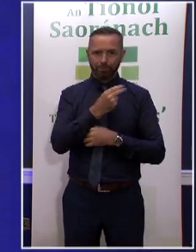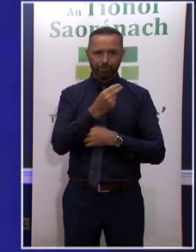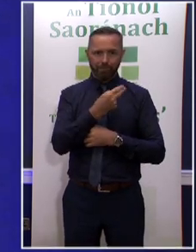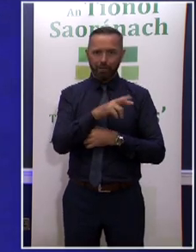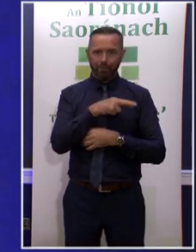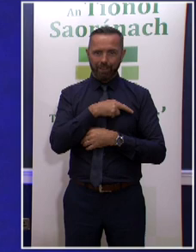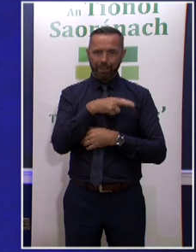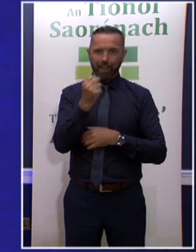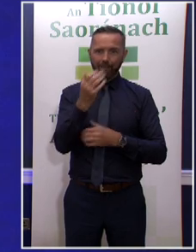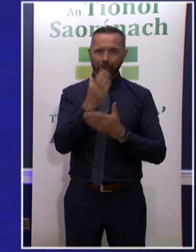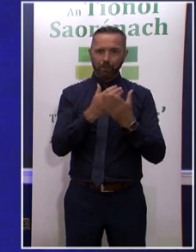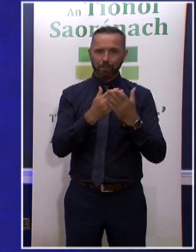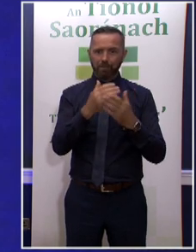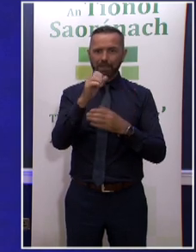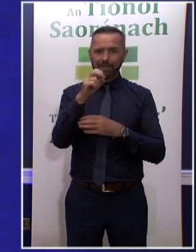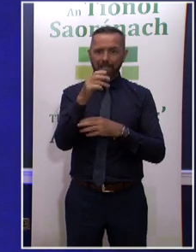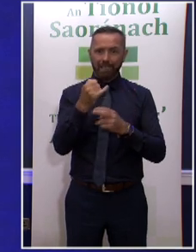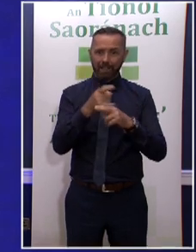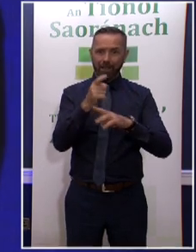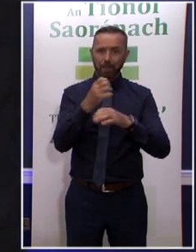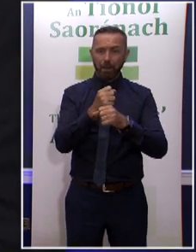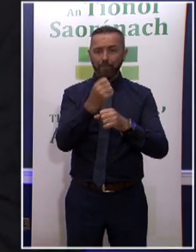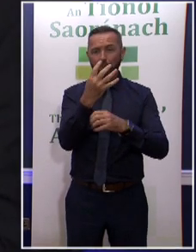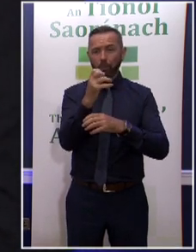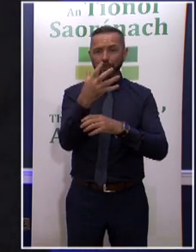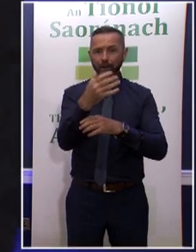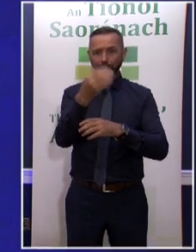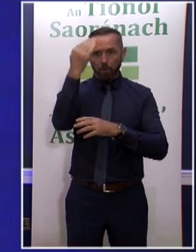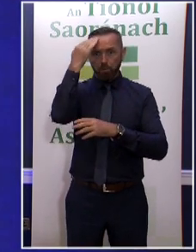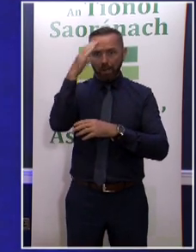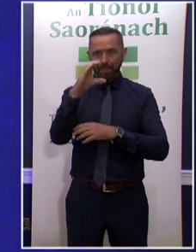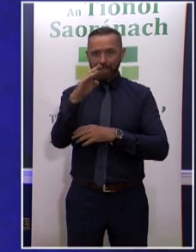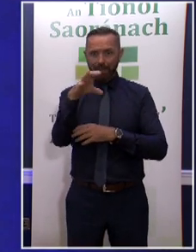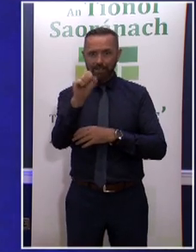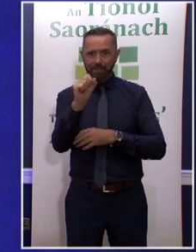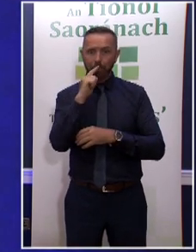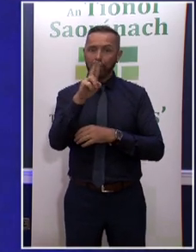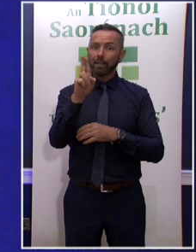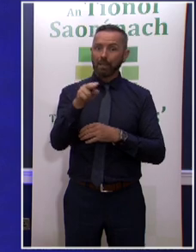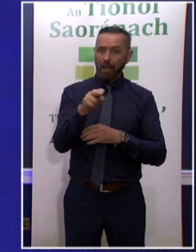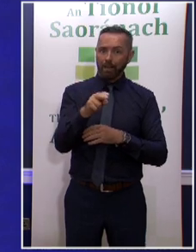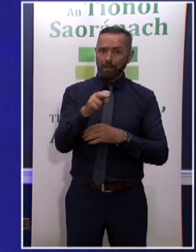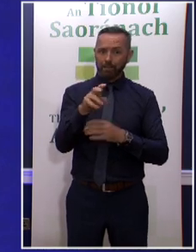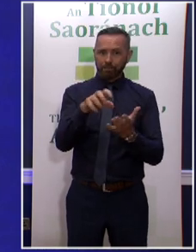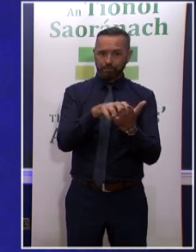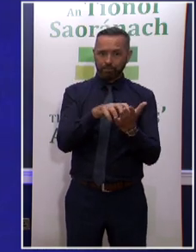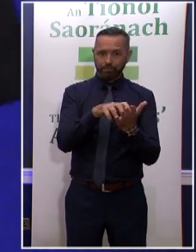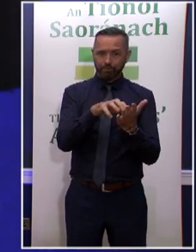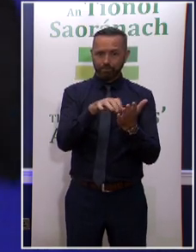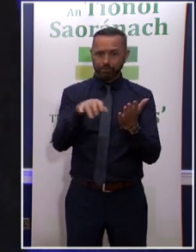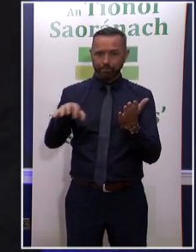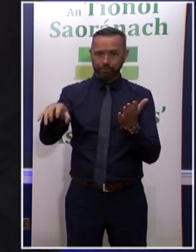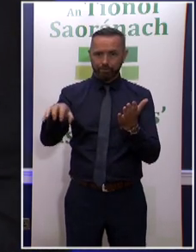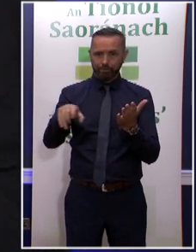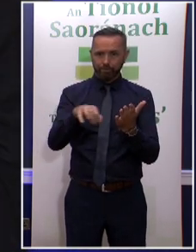inside there with no more than about 4 or 5 brain cells. But nevertheless, it can actually set out and forage searching for